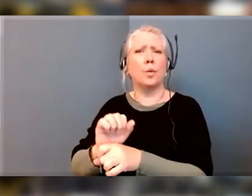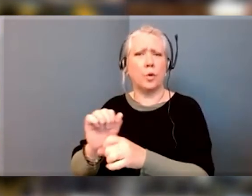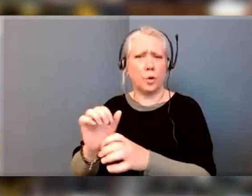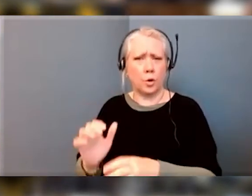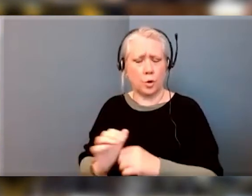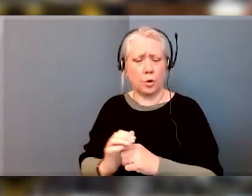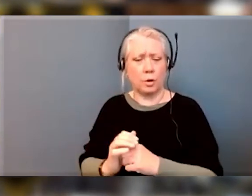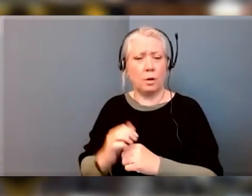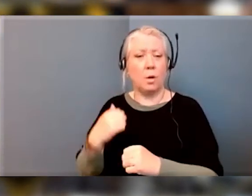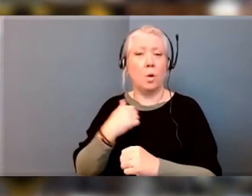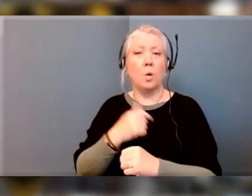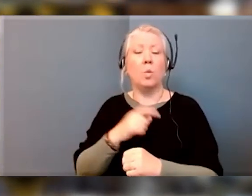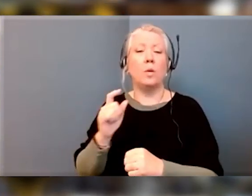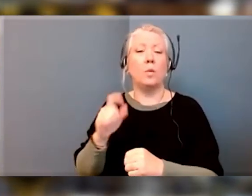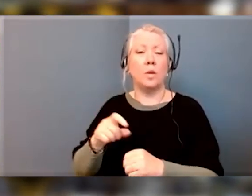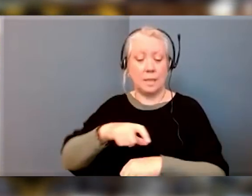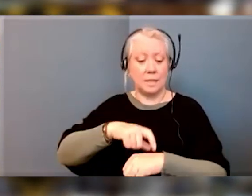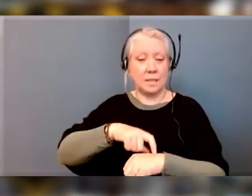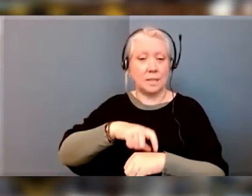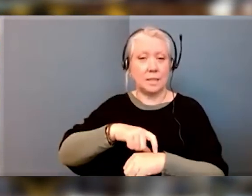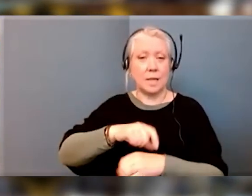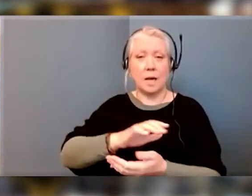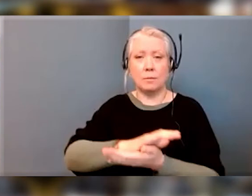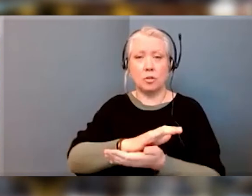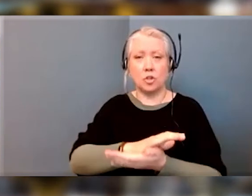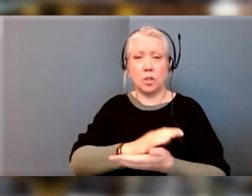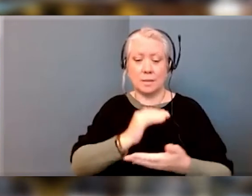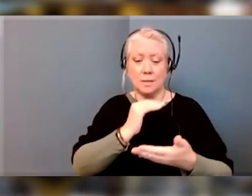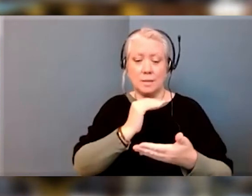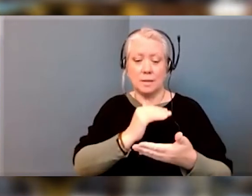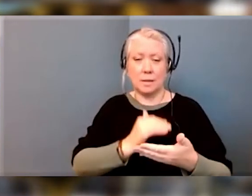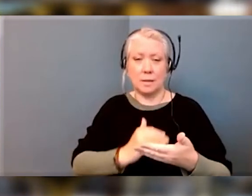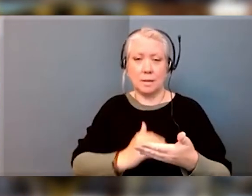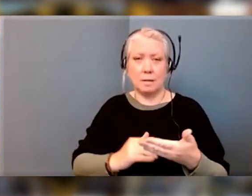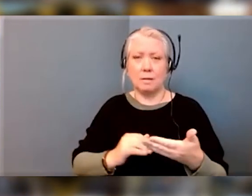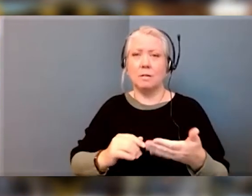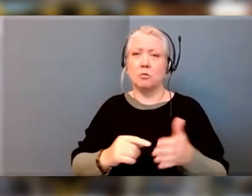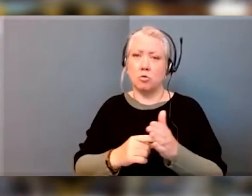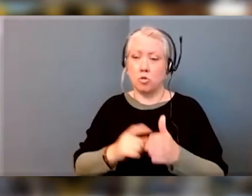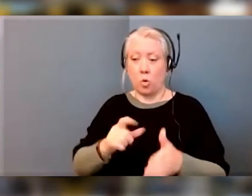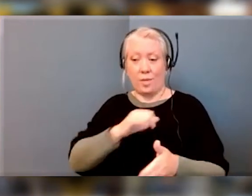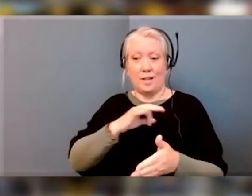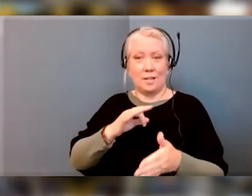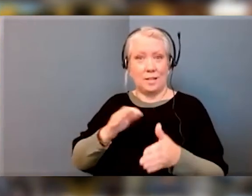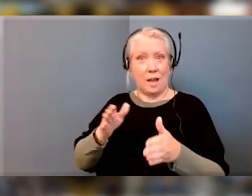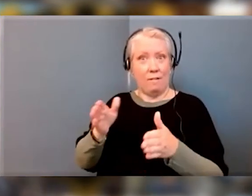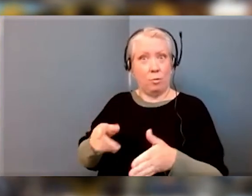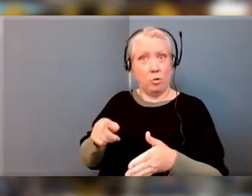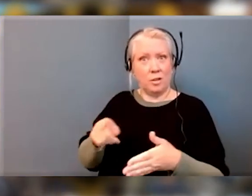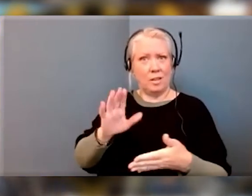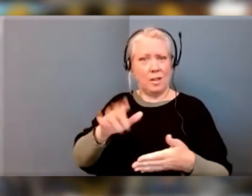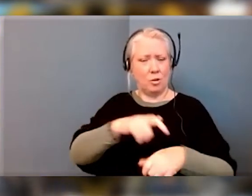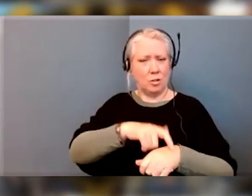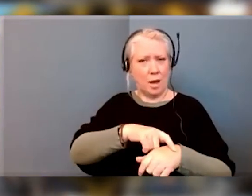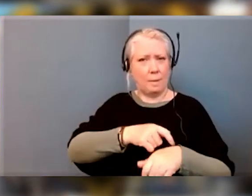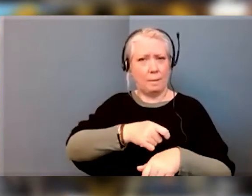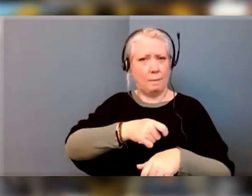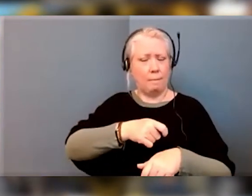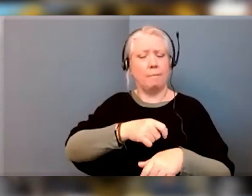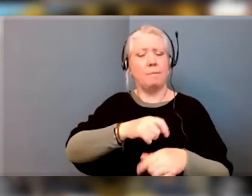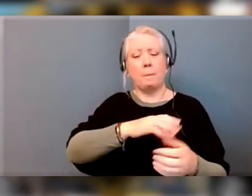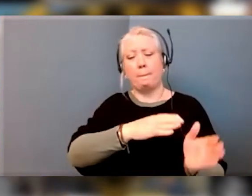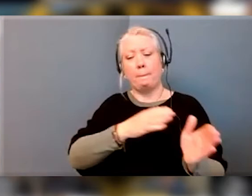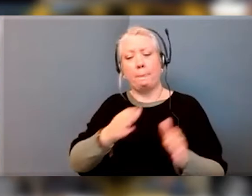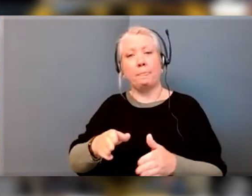be timesheets showing the time of the staff member and payroll corresponding